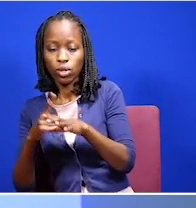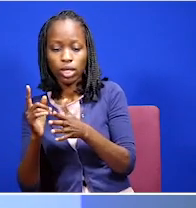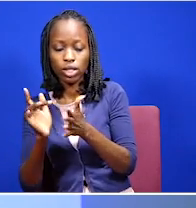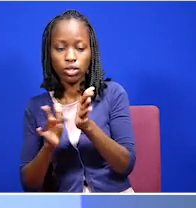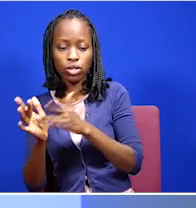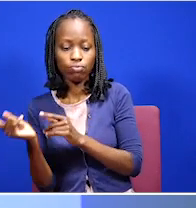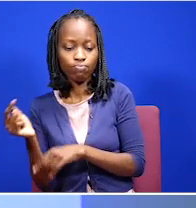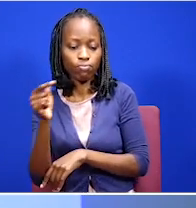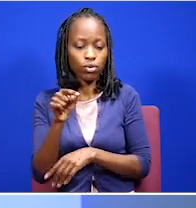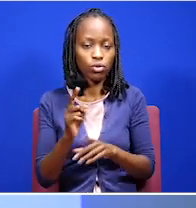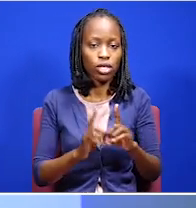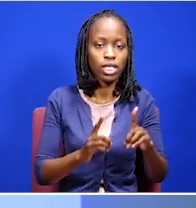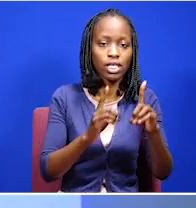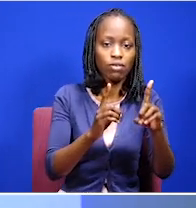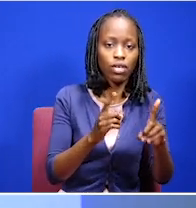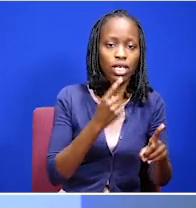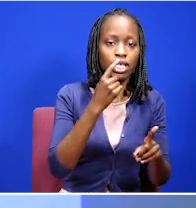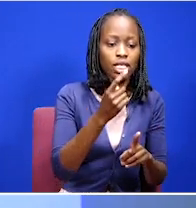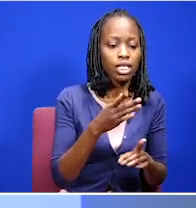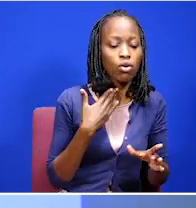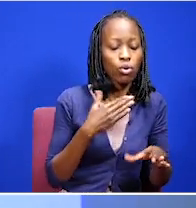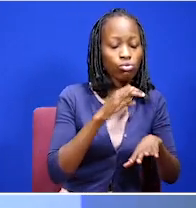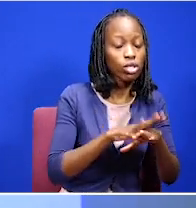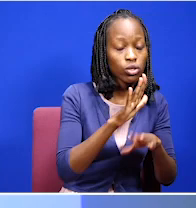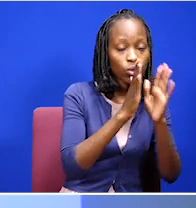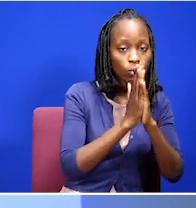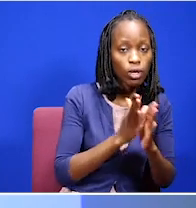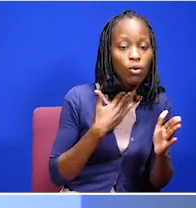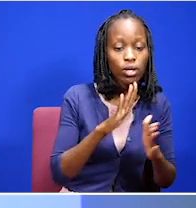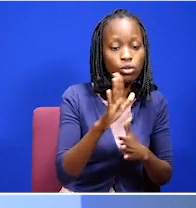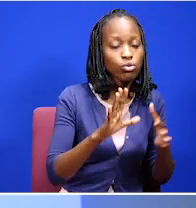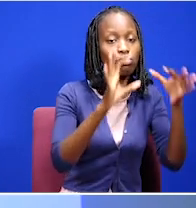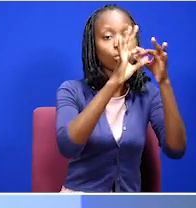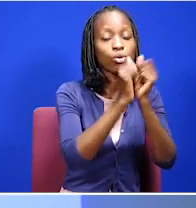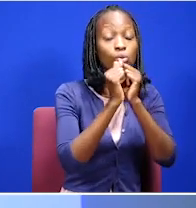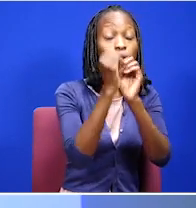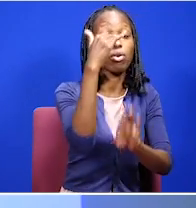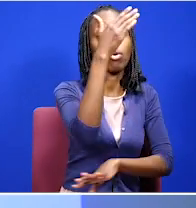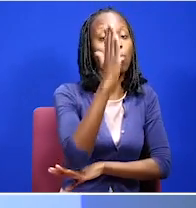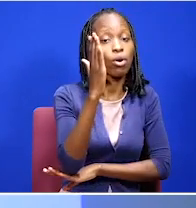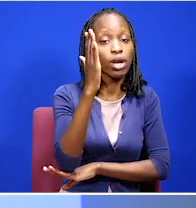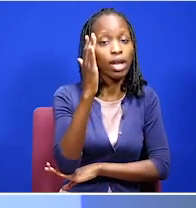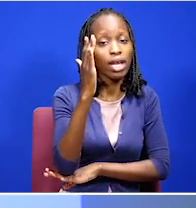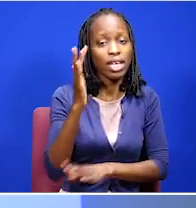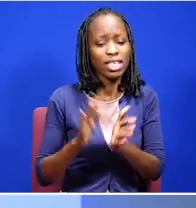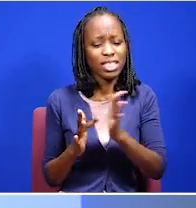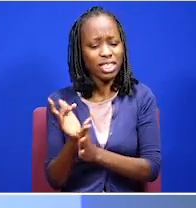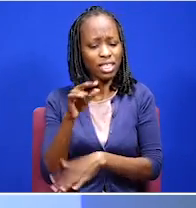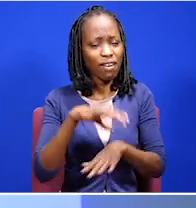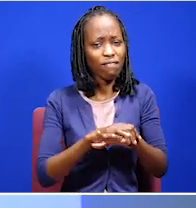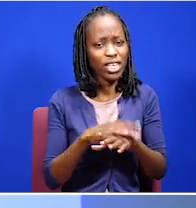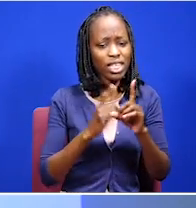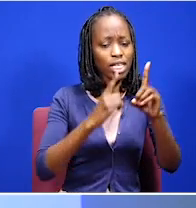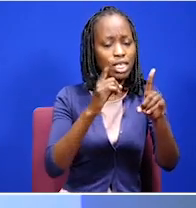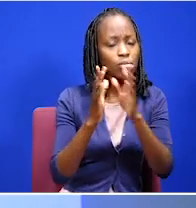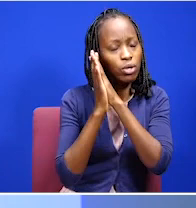45, 46, when Jesus comes to the disciples, whom he told, come on, I want to find you praying. I want you guys to connect with a